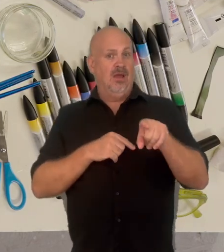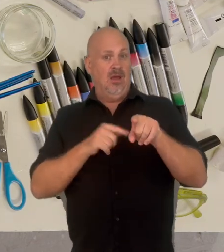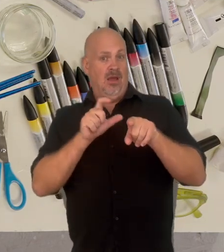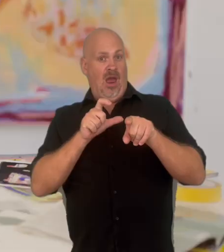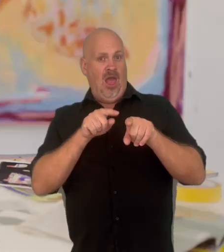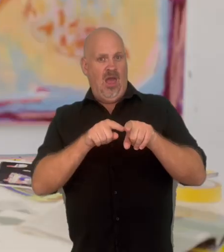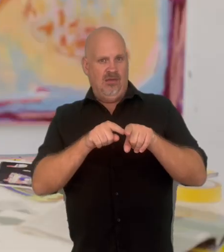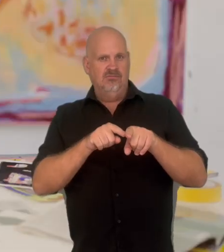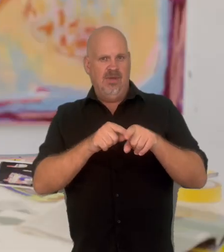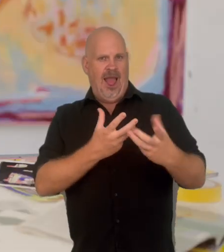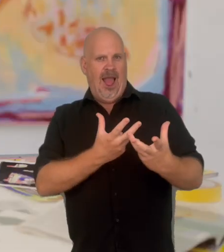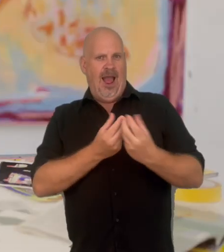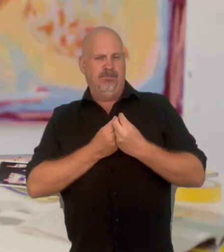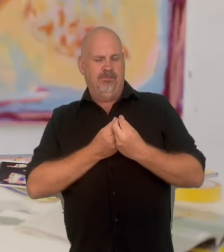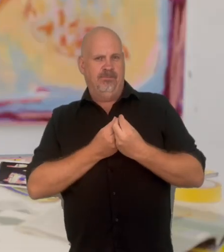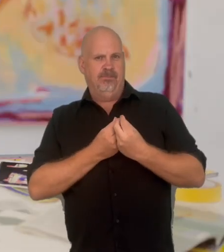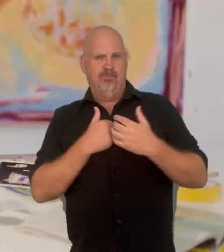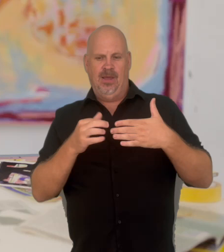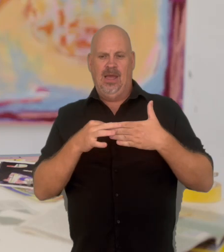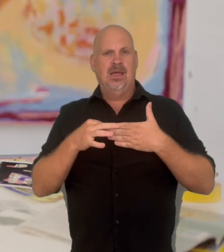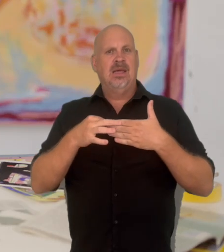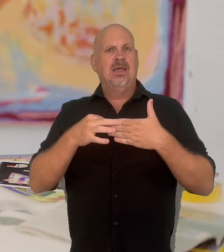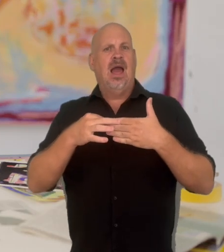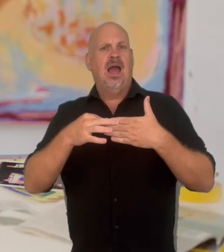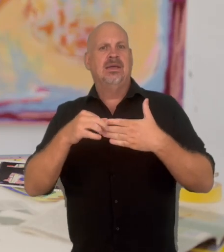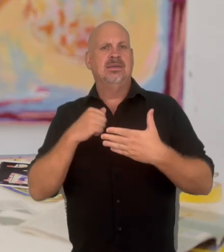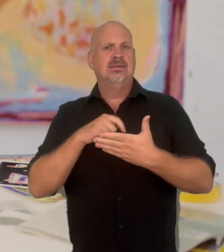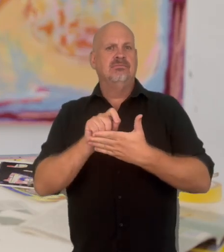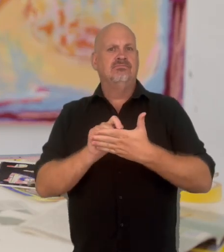help me and guide me into this. So